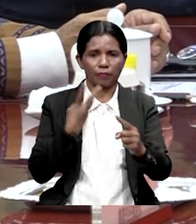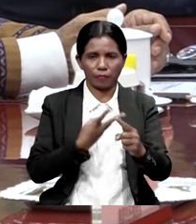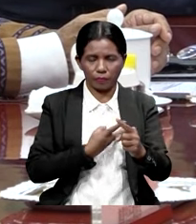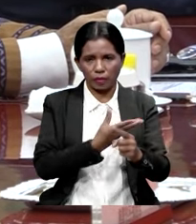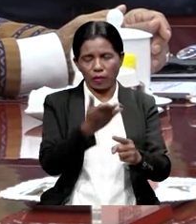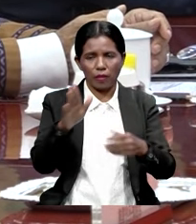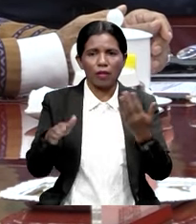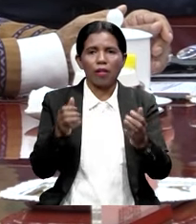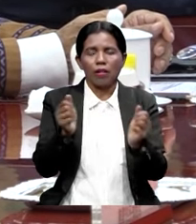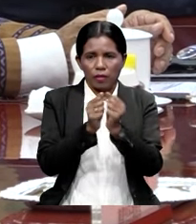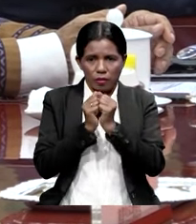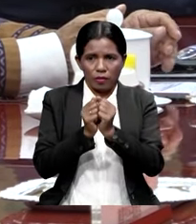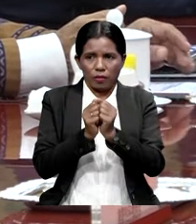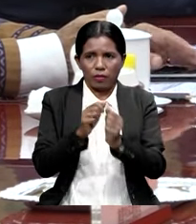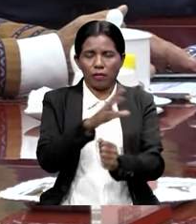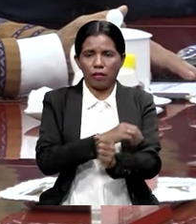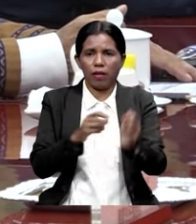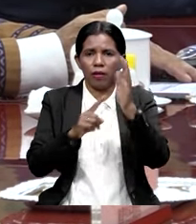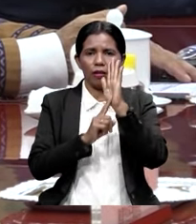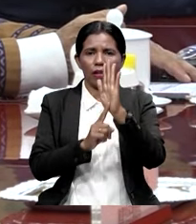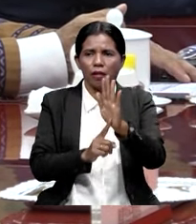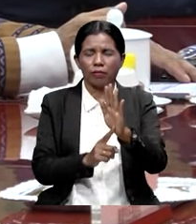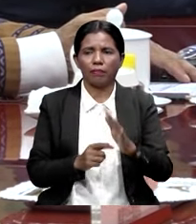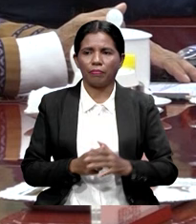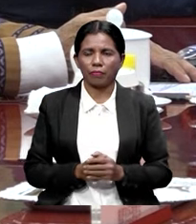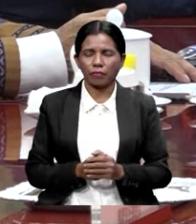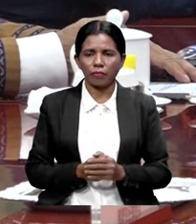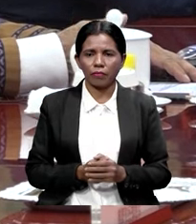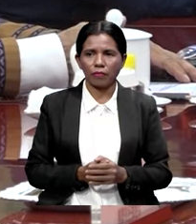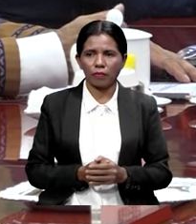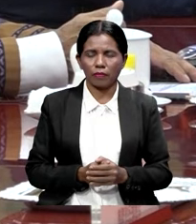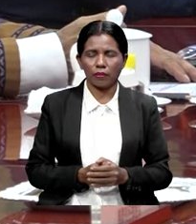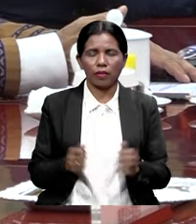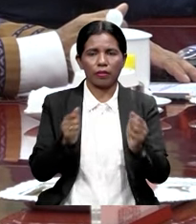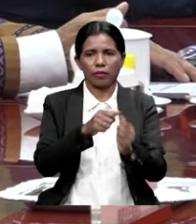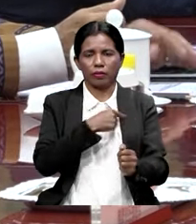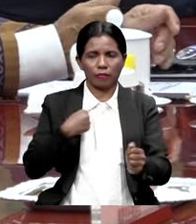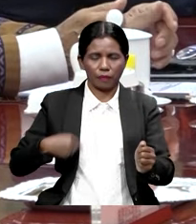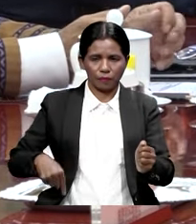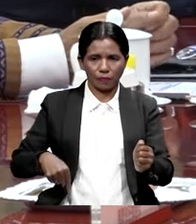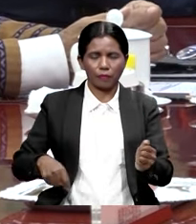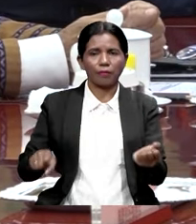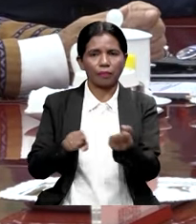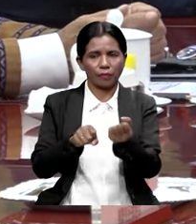we received substantial support from China, including the vaccines.